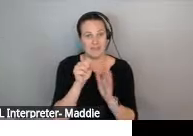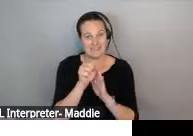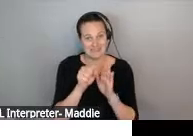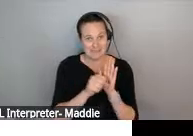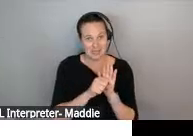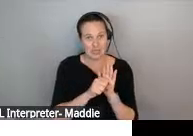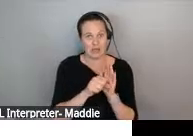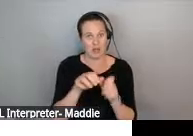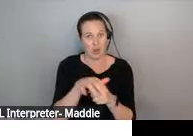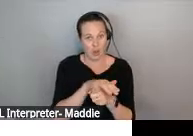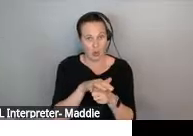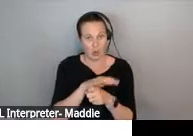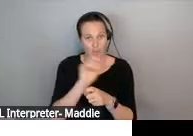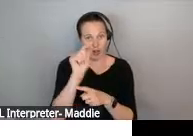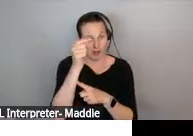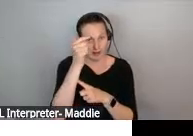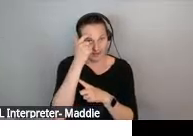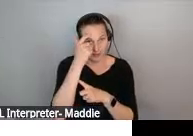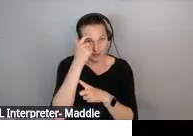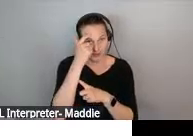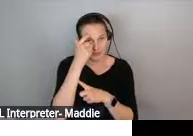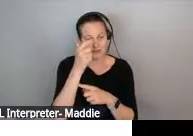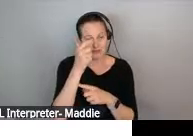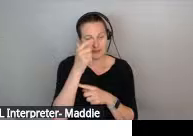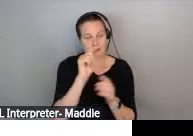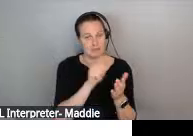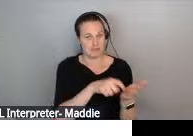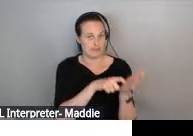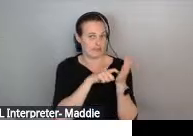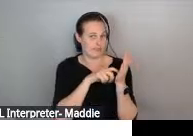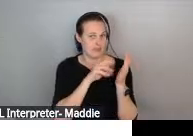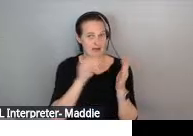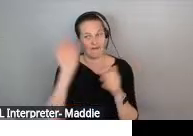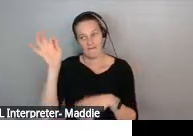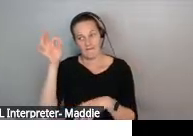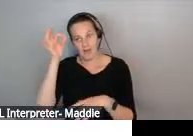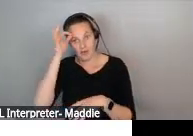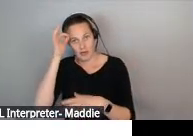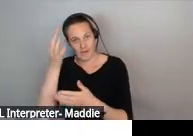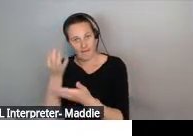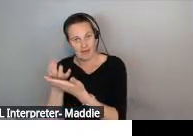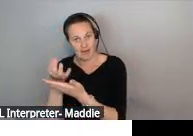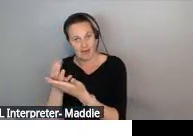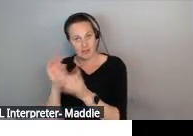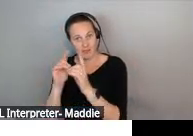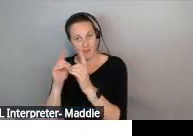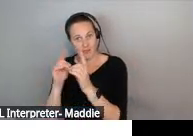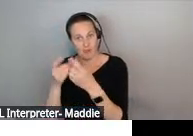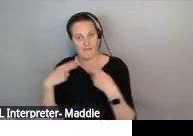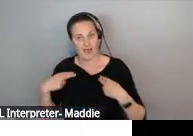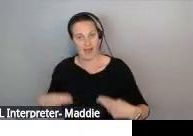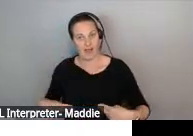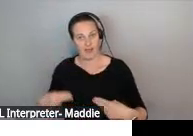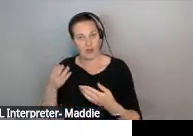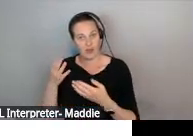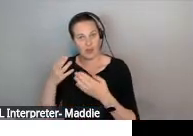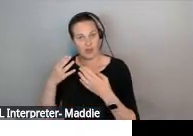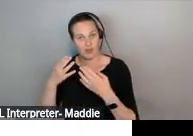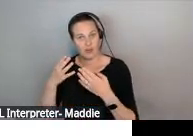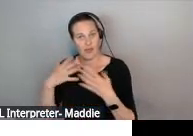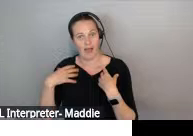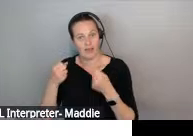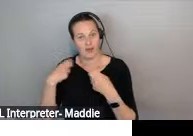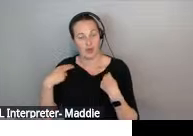governments, as well as recipients of federal funding from the Department of Health and Human Services, that requires